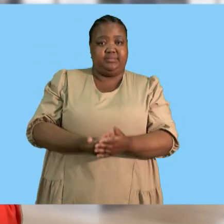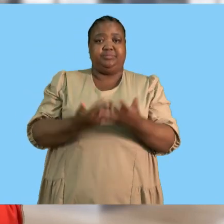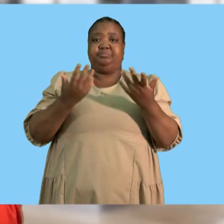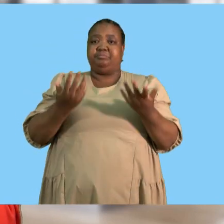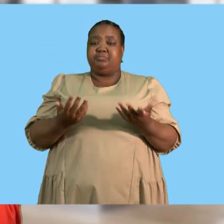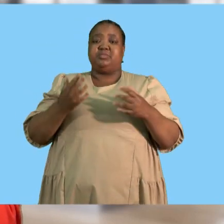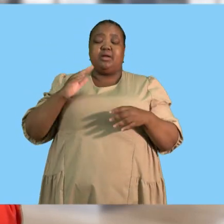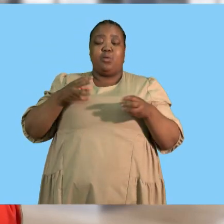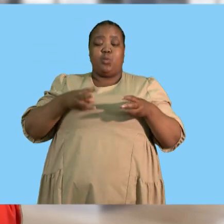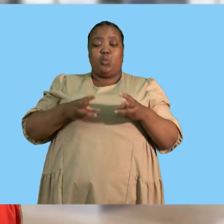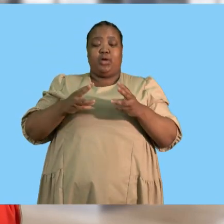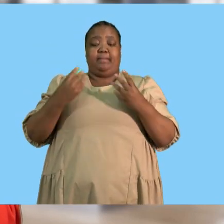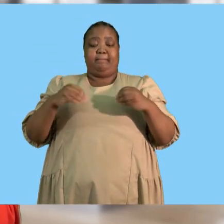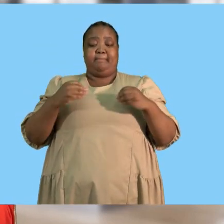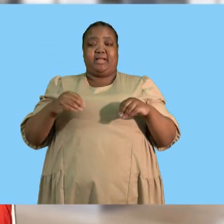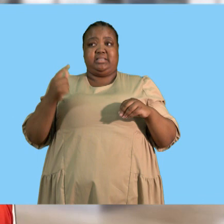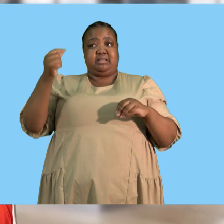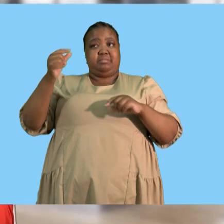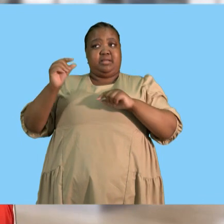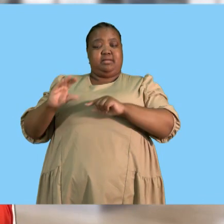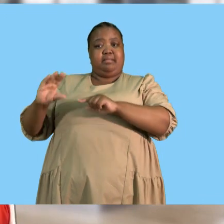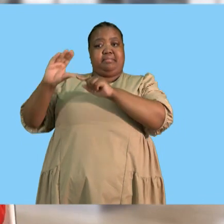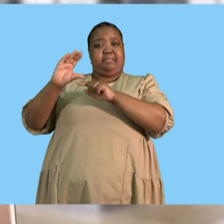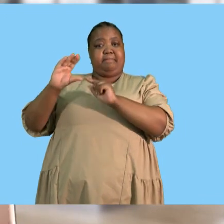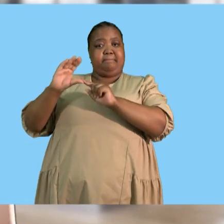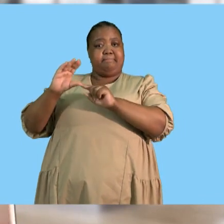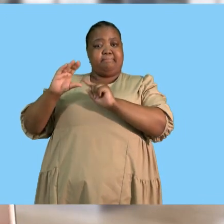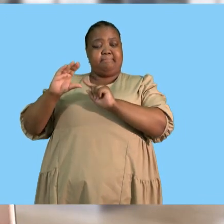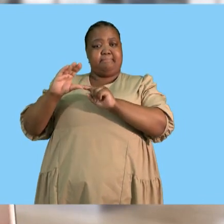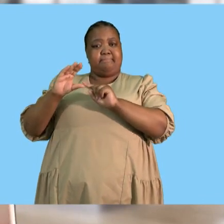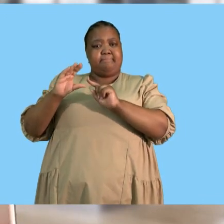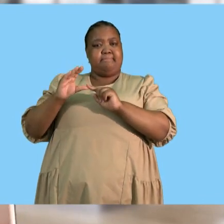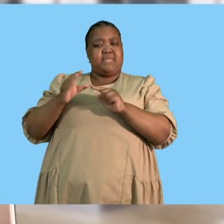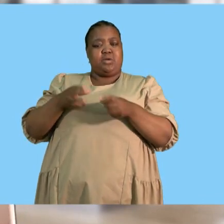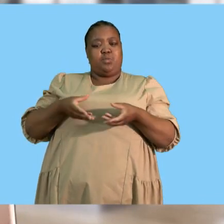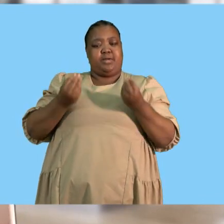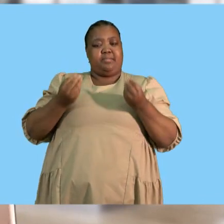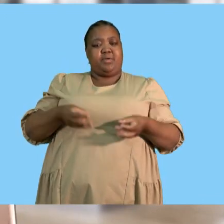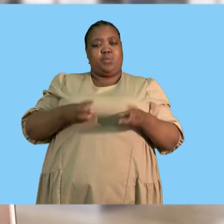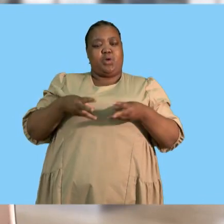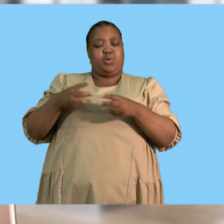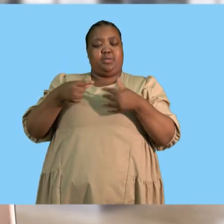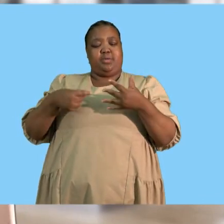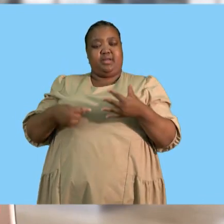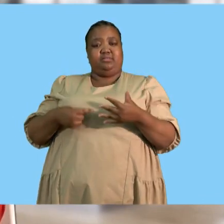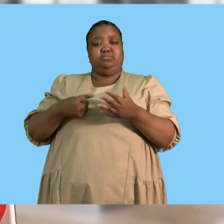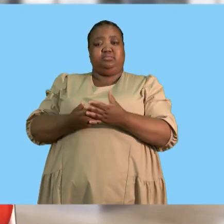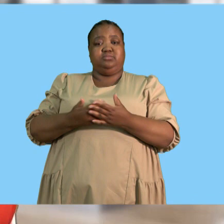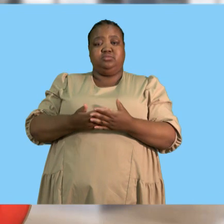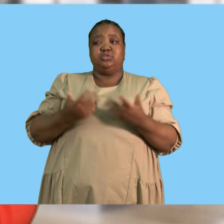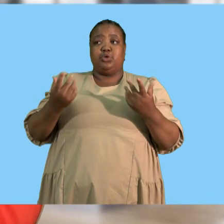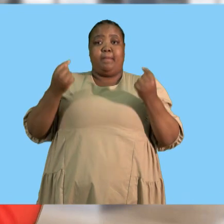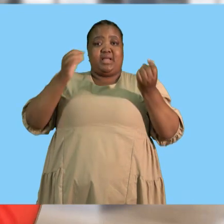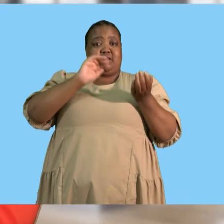businesses can obtain capital. Once you know that, it becomes very easy for you to then explain